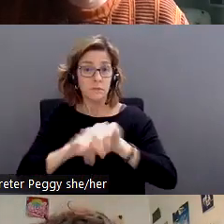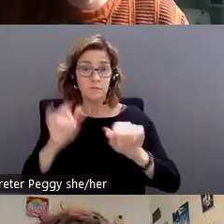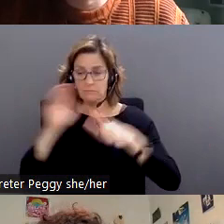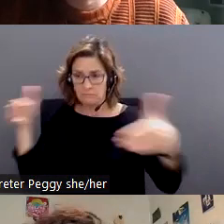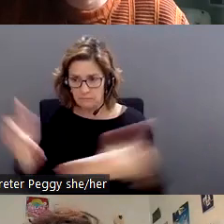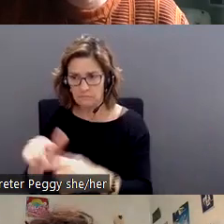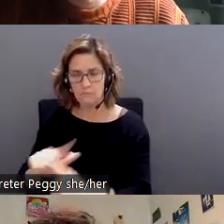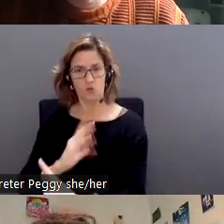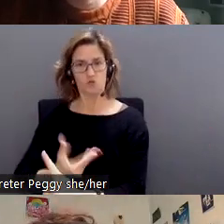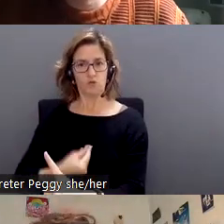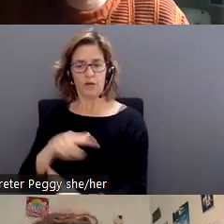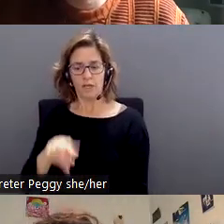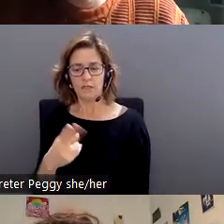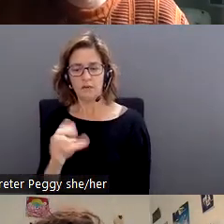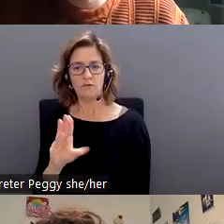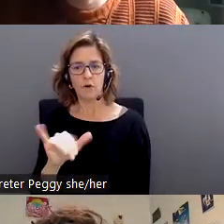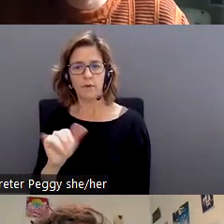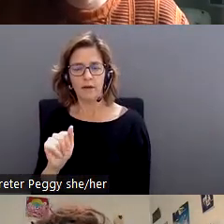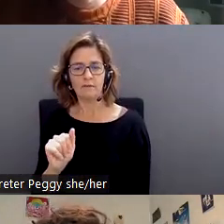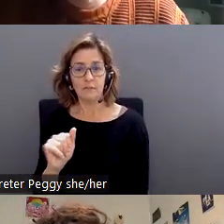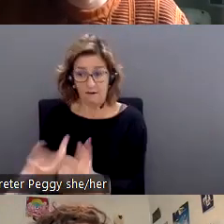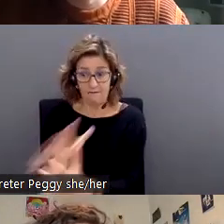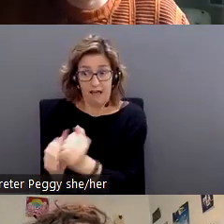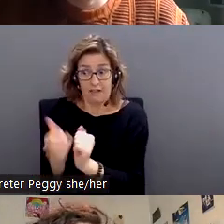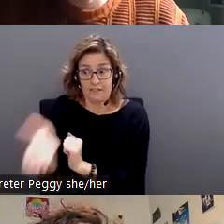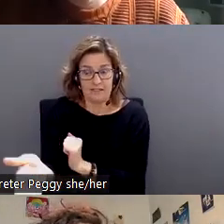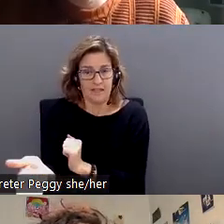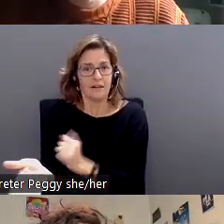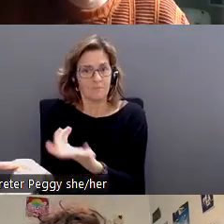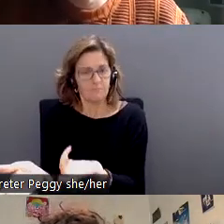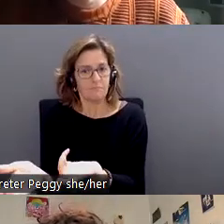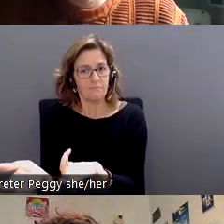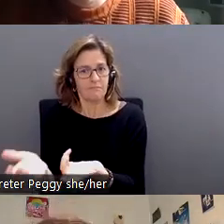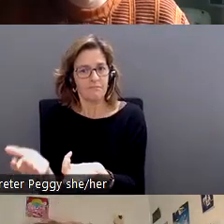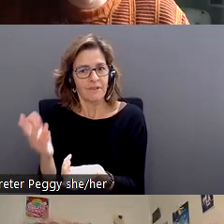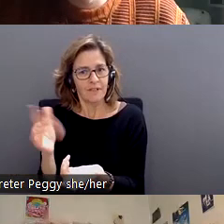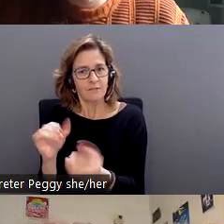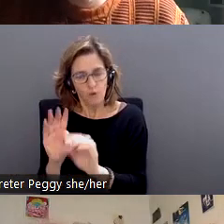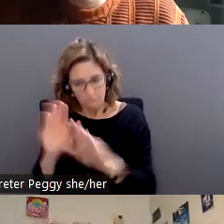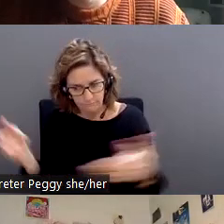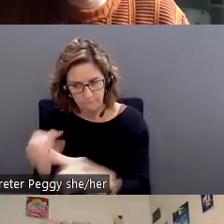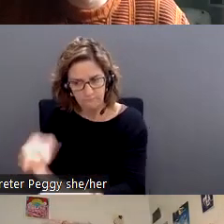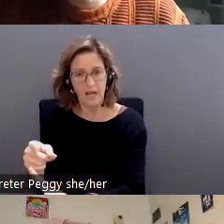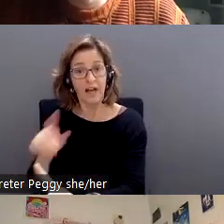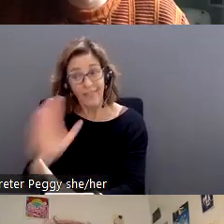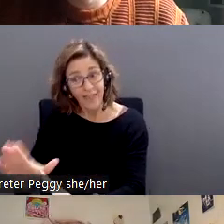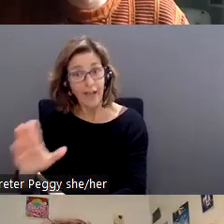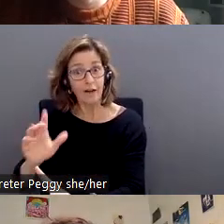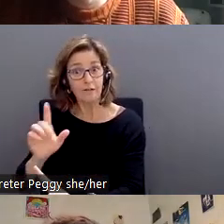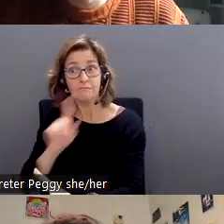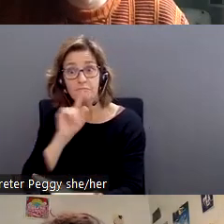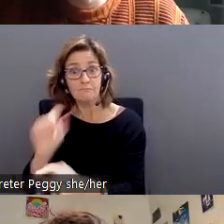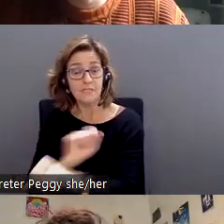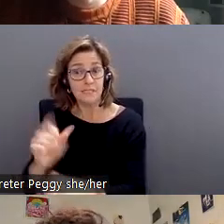a whole, spectrum of realities for people. So that's sort of a bit of a